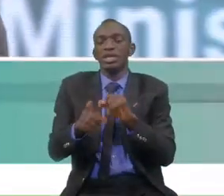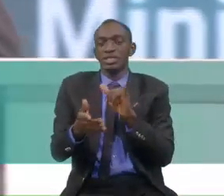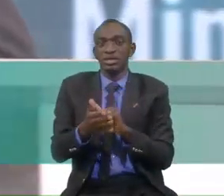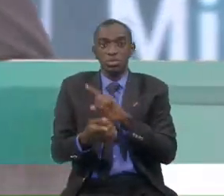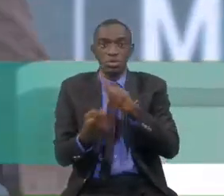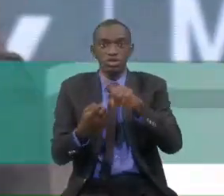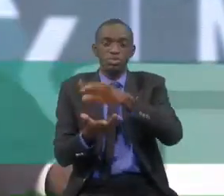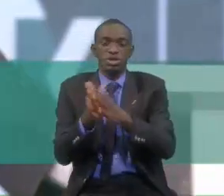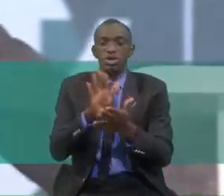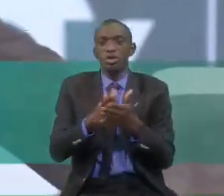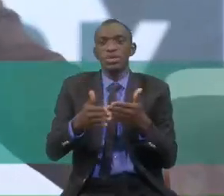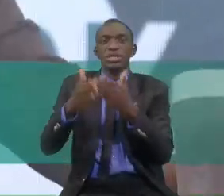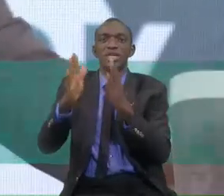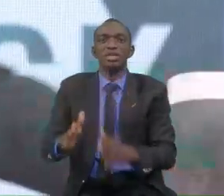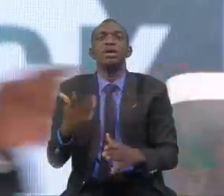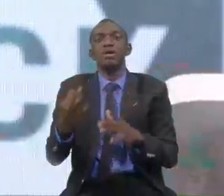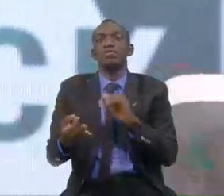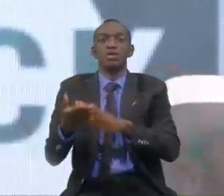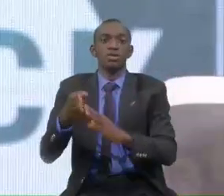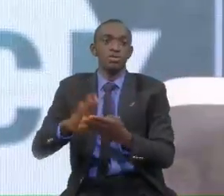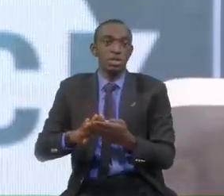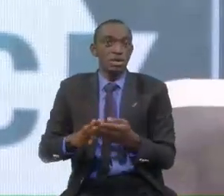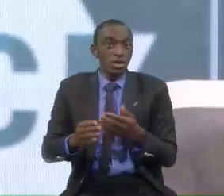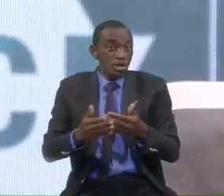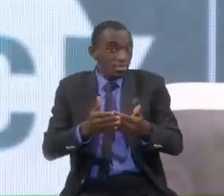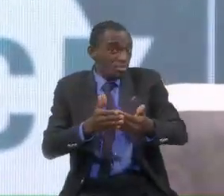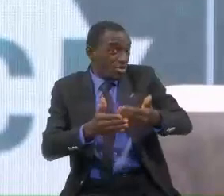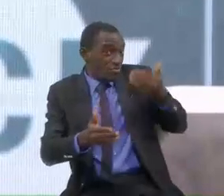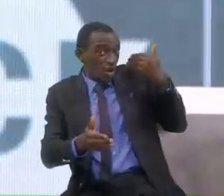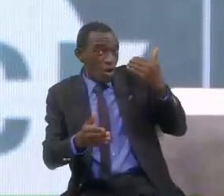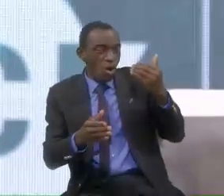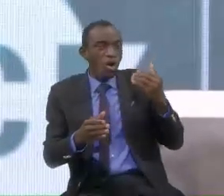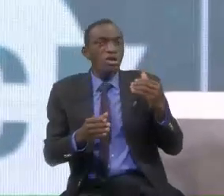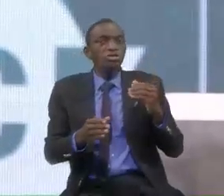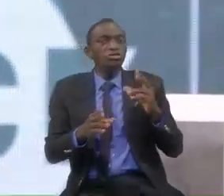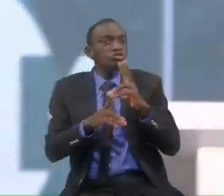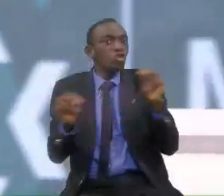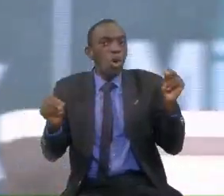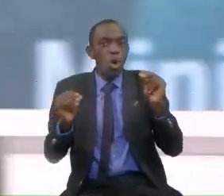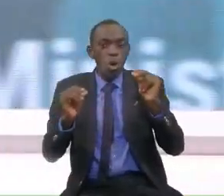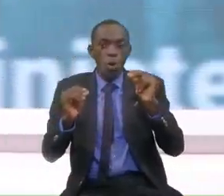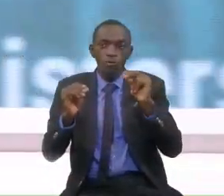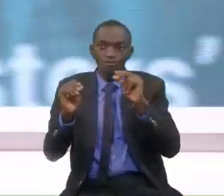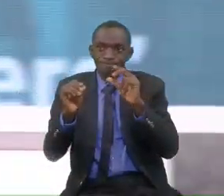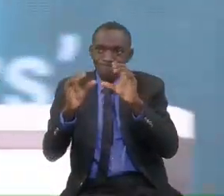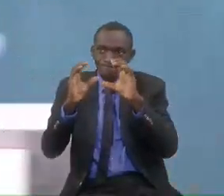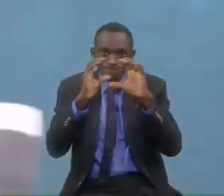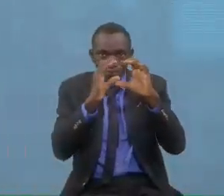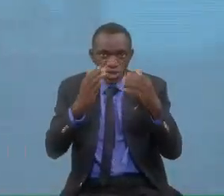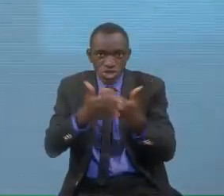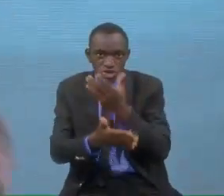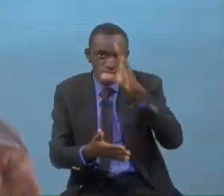you and before photographers were following after you to take your picture and send it to the world, before